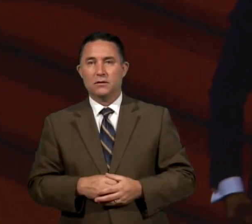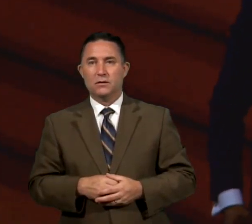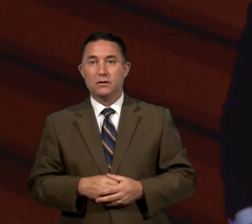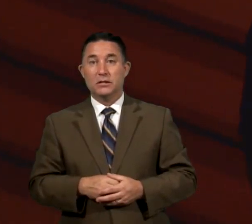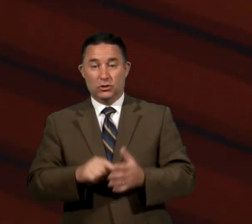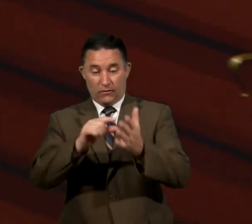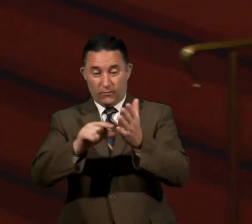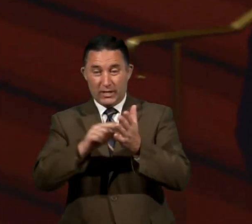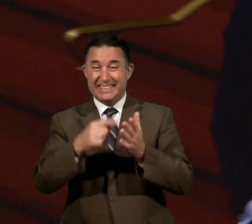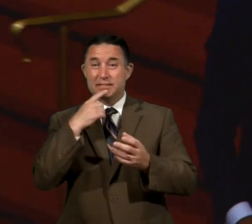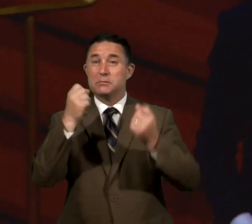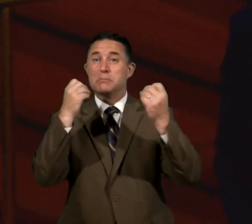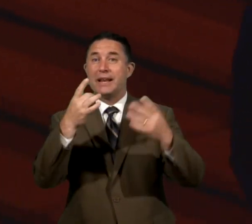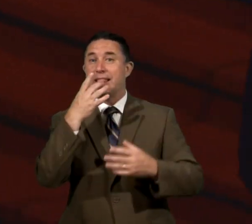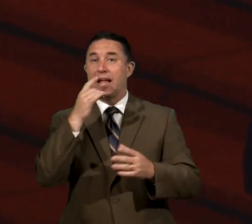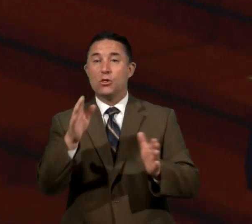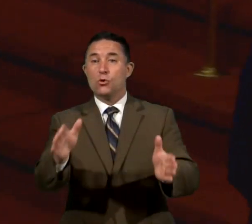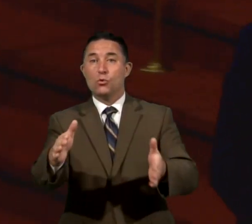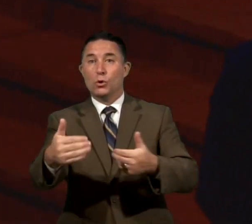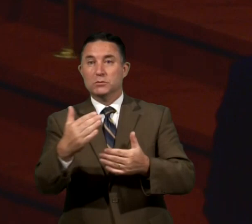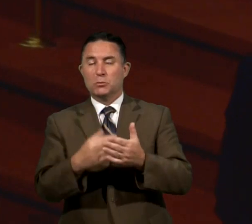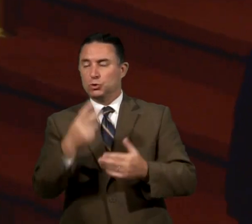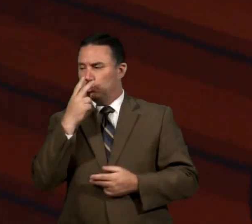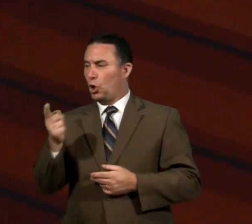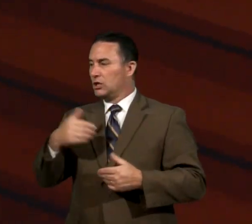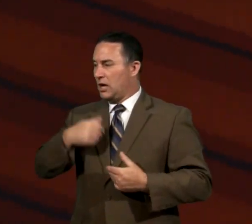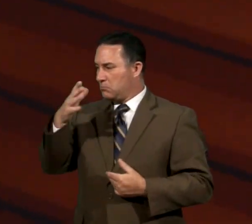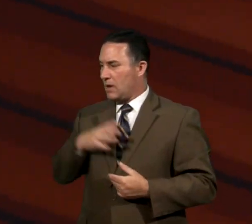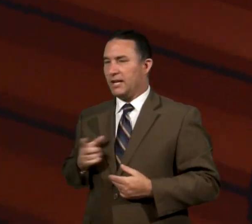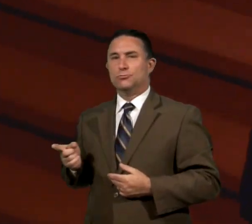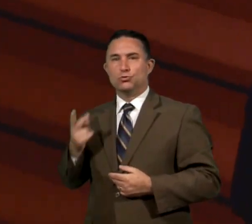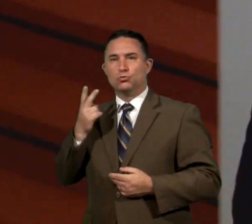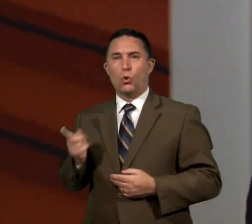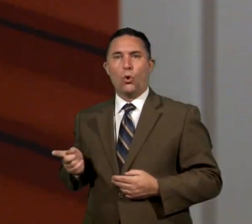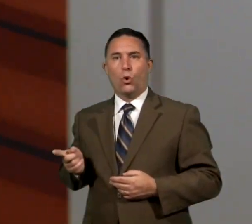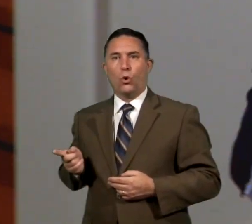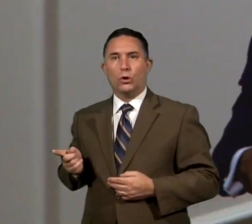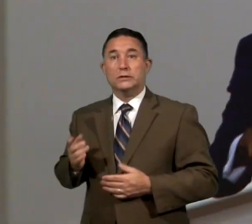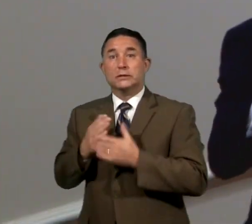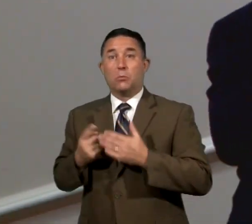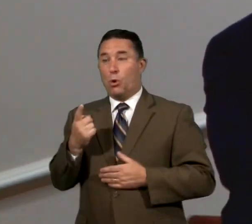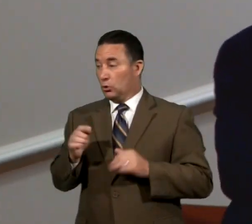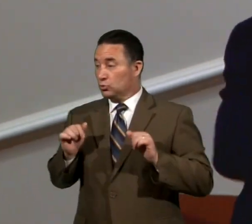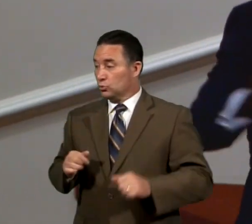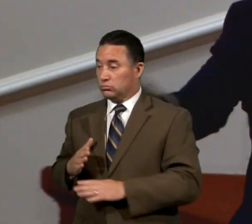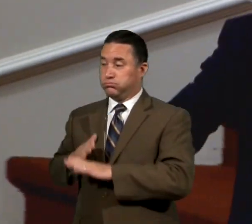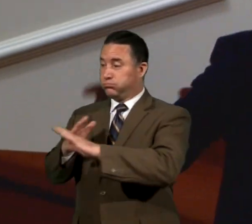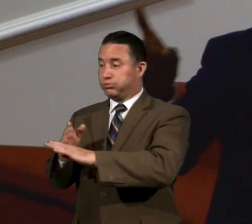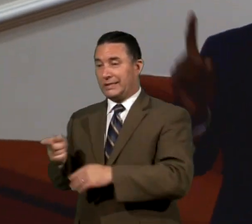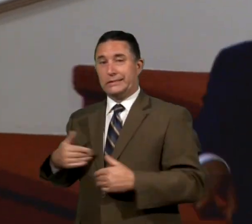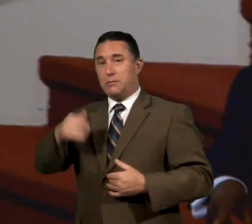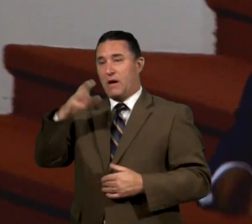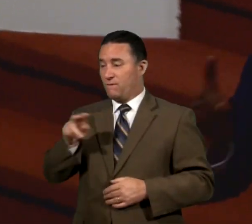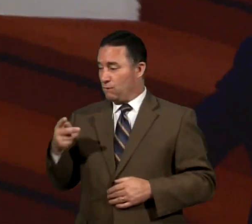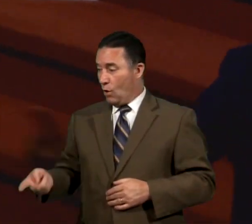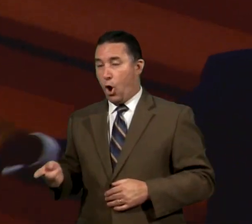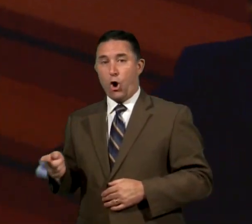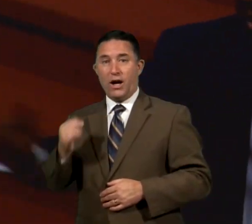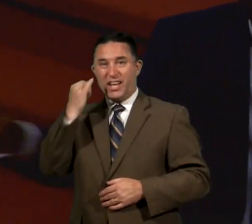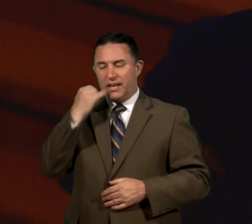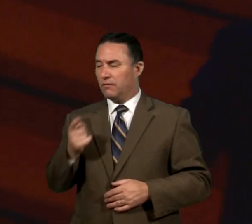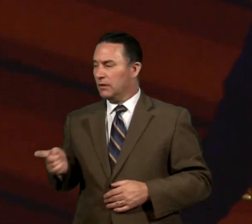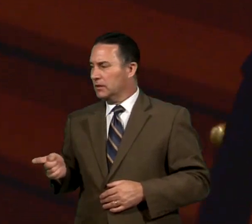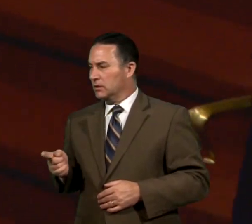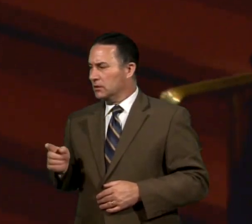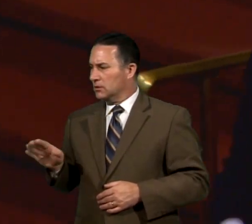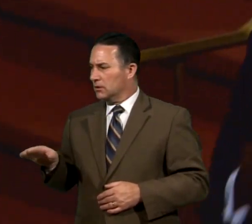The text says it was many lights in the room. Somebody saw the young man in the window. Somebody could have prevented the young man from falling if they would